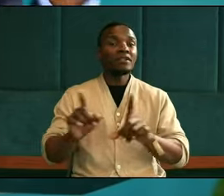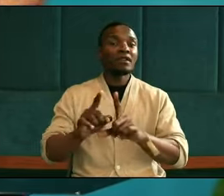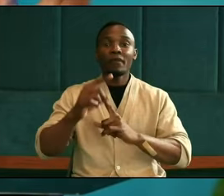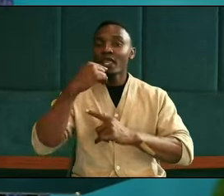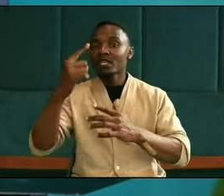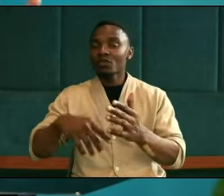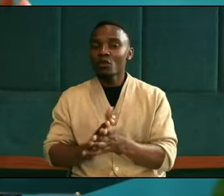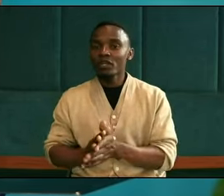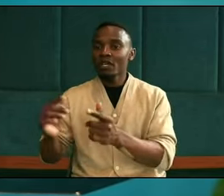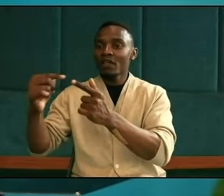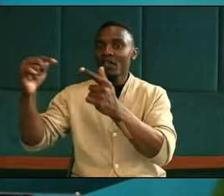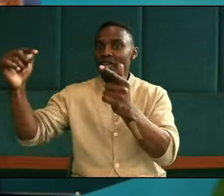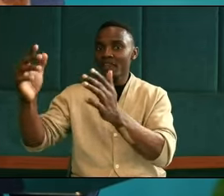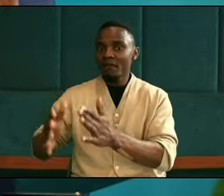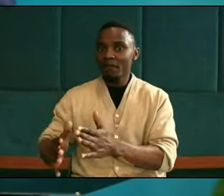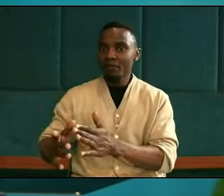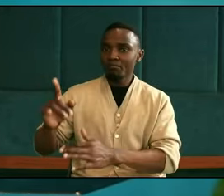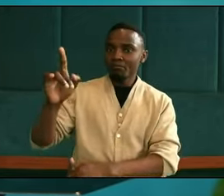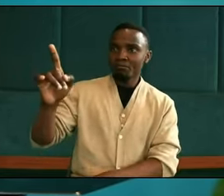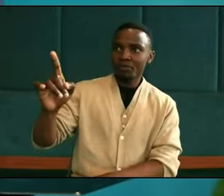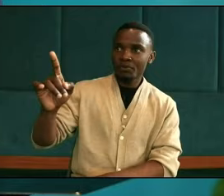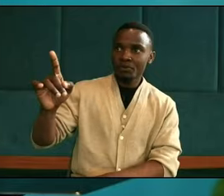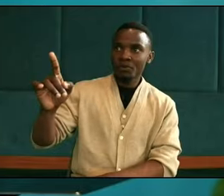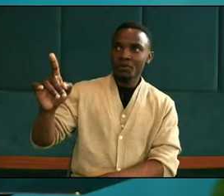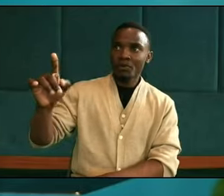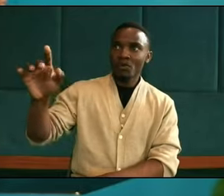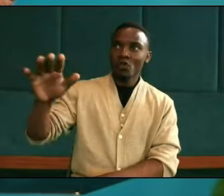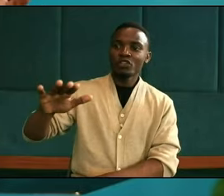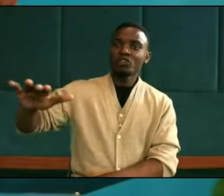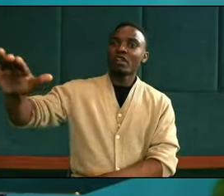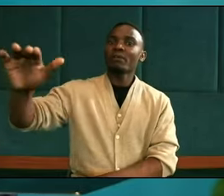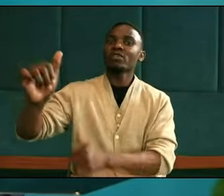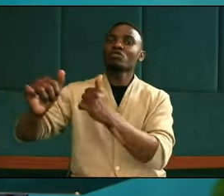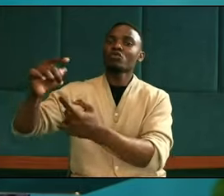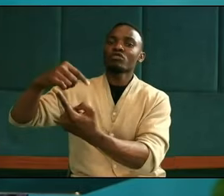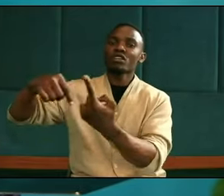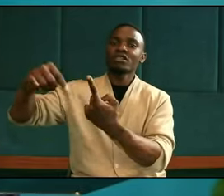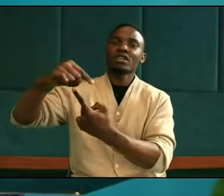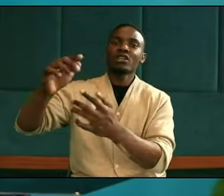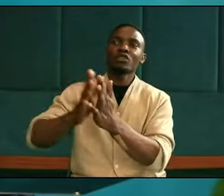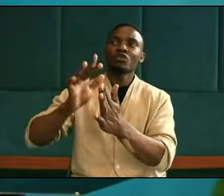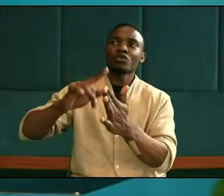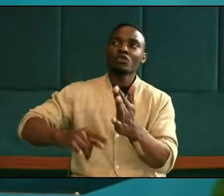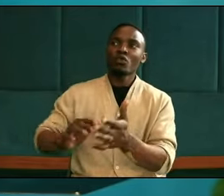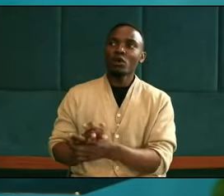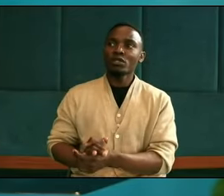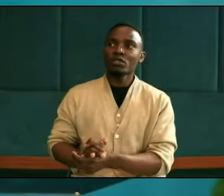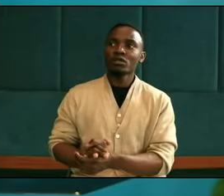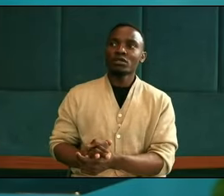is the Philistine camp, was on a precipice that was surrounded by three tops. It was